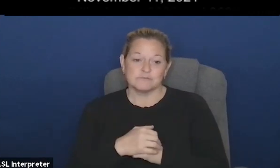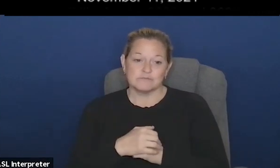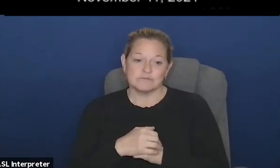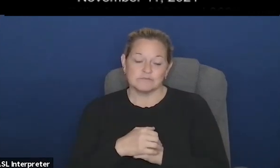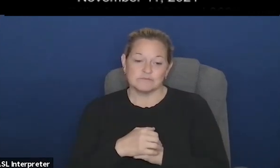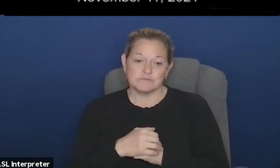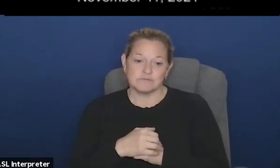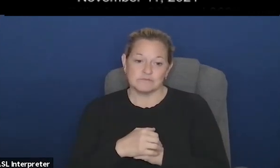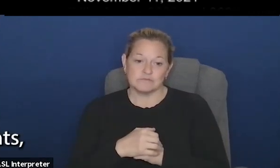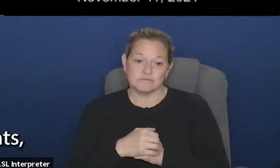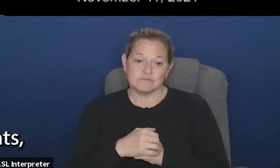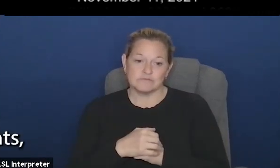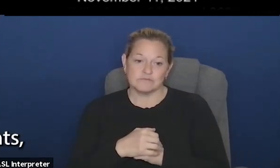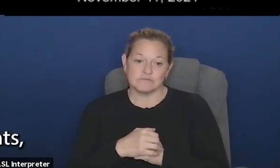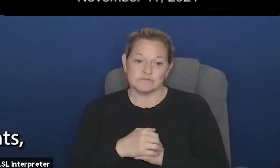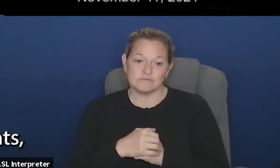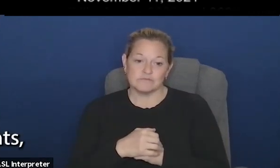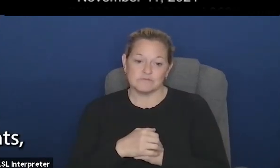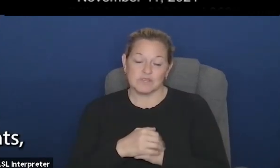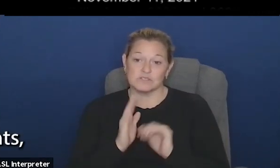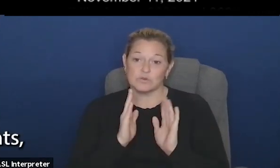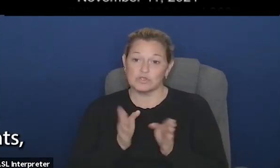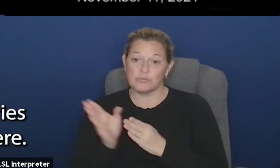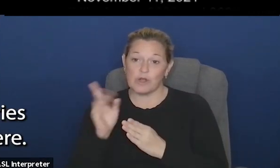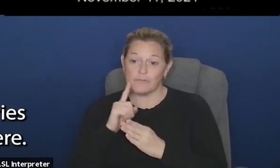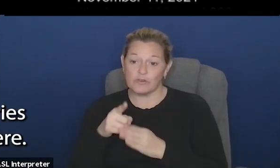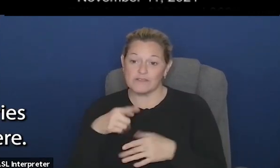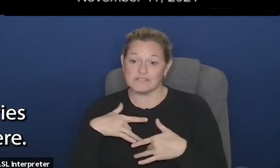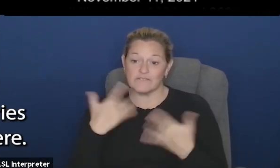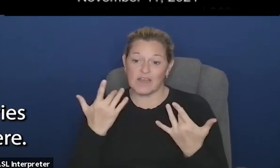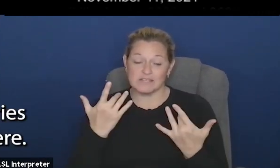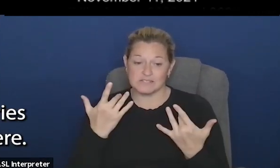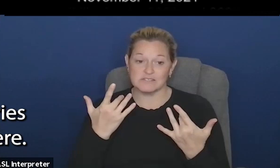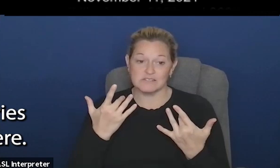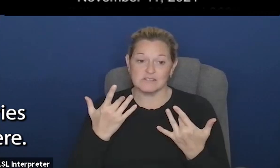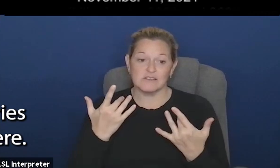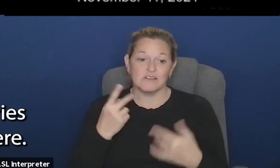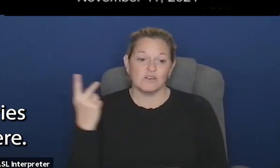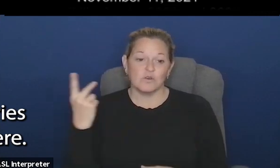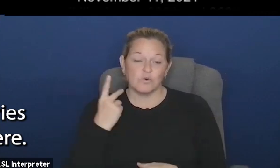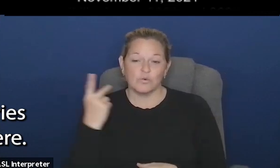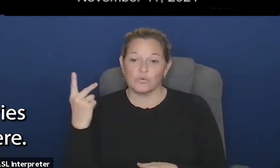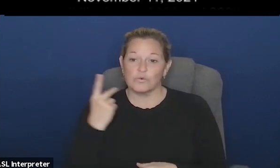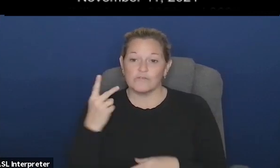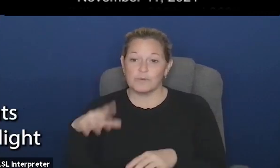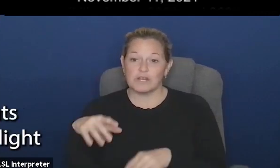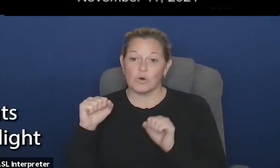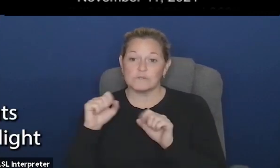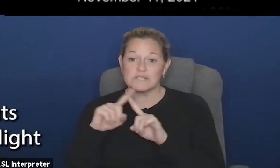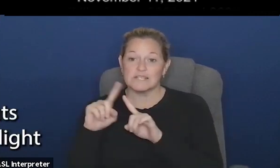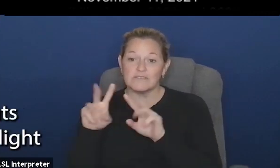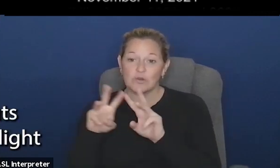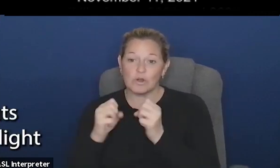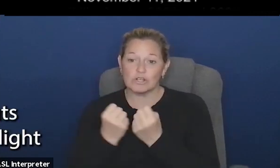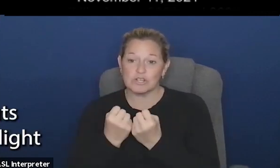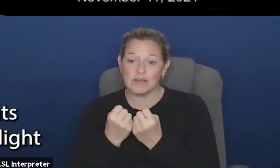Labrador. And so in preparation for these events, Allyson and I have been running a series of workshops. In the bottom right here, we have a